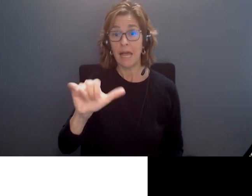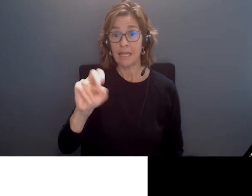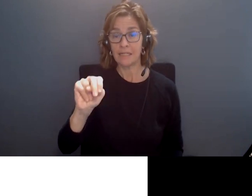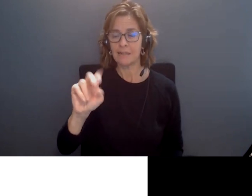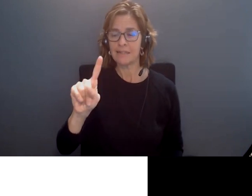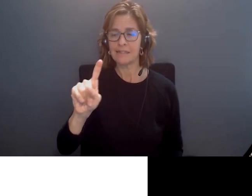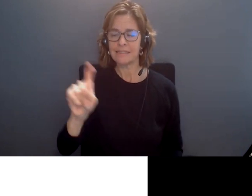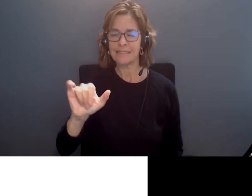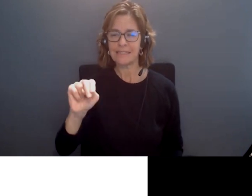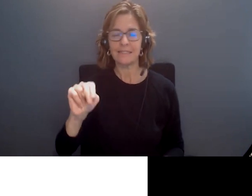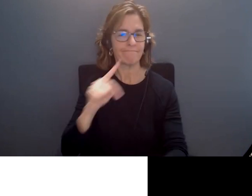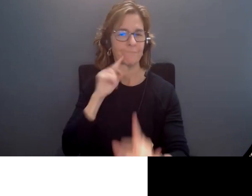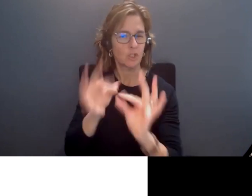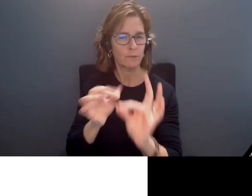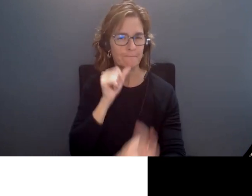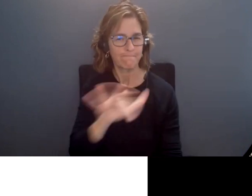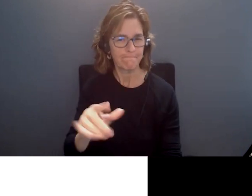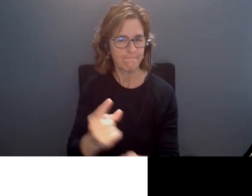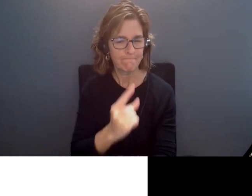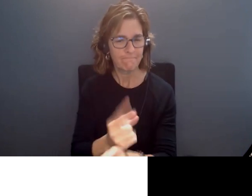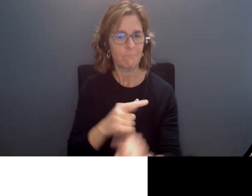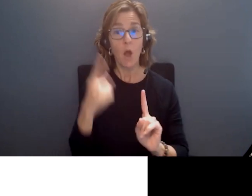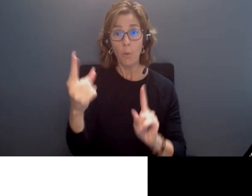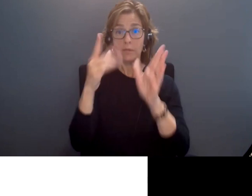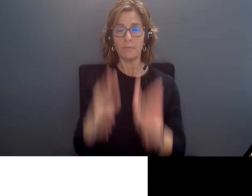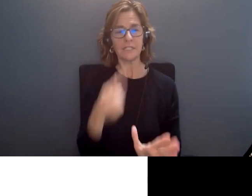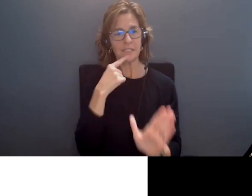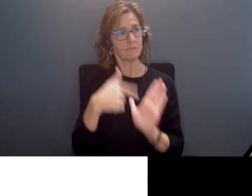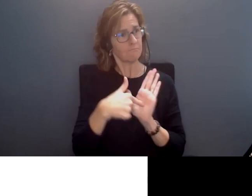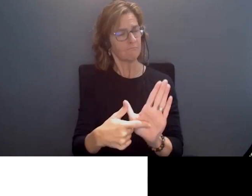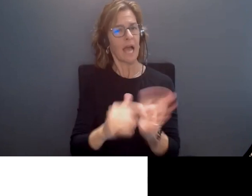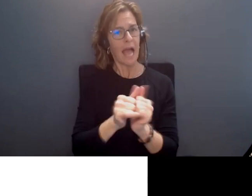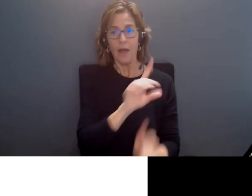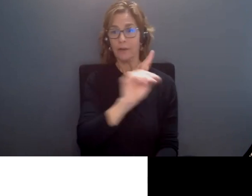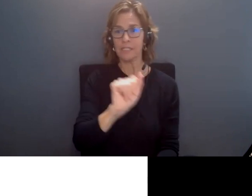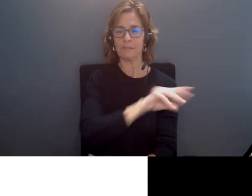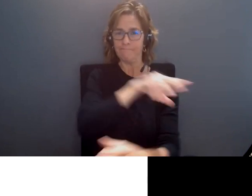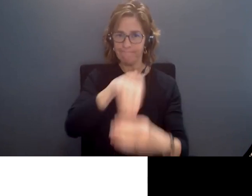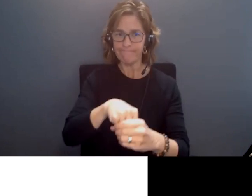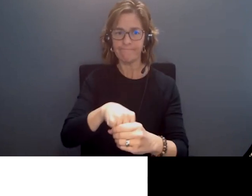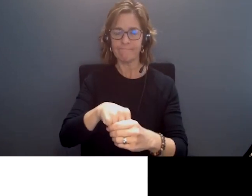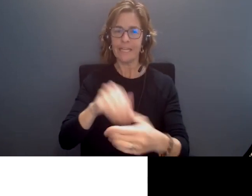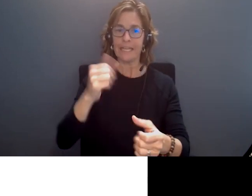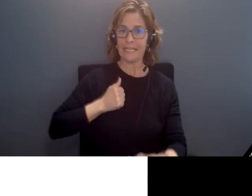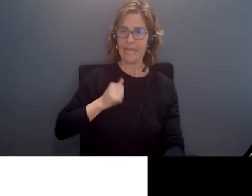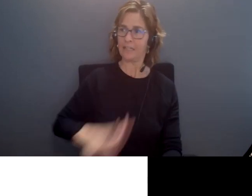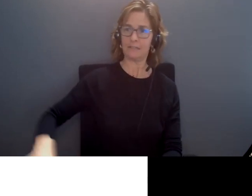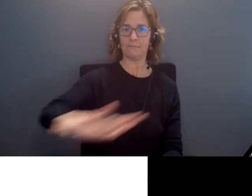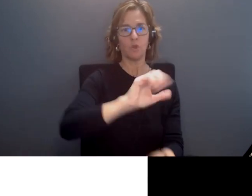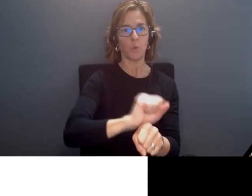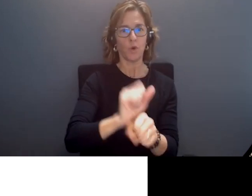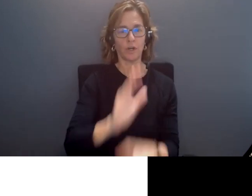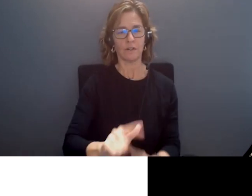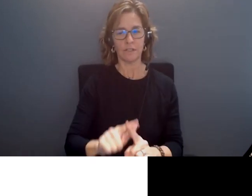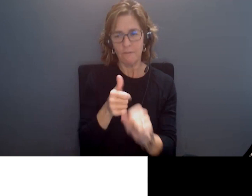experiencing disability into the Canadian workforce. Follow leaders like Mayan to stay in touch with relevant issues in the